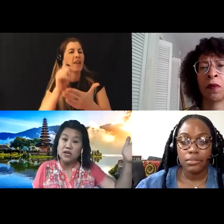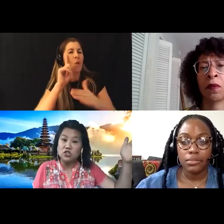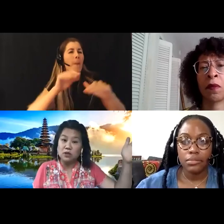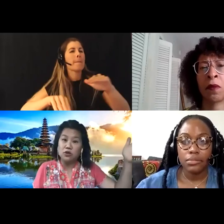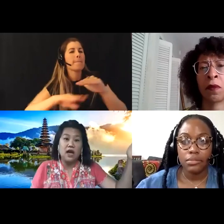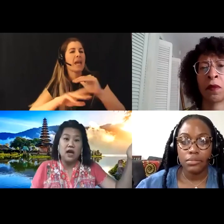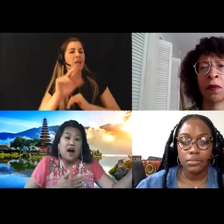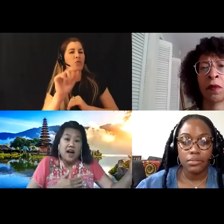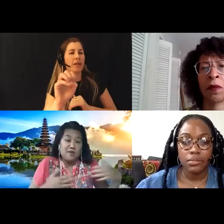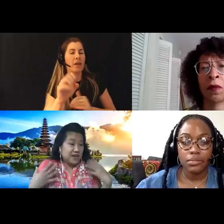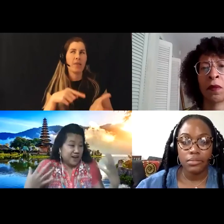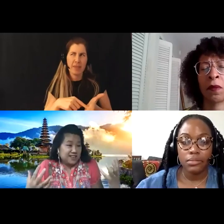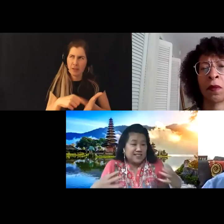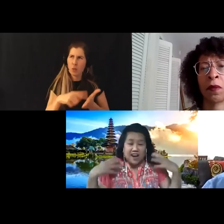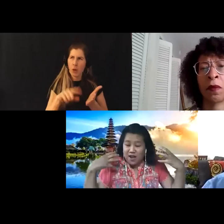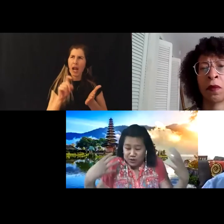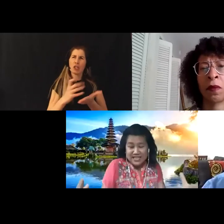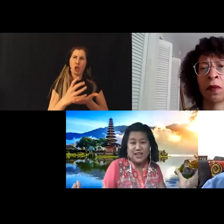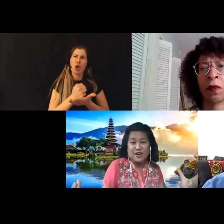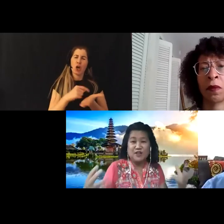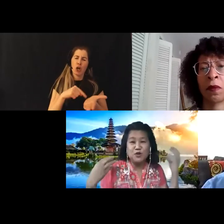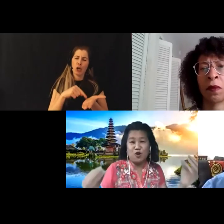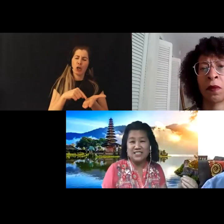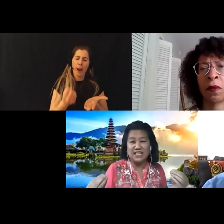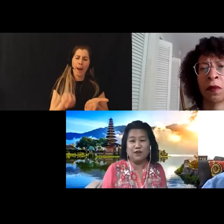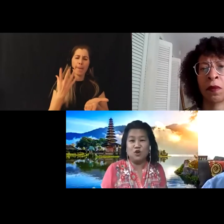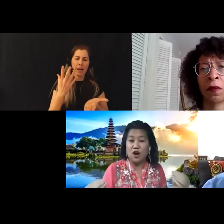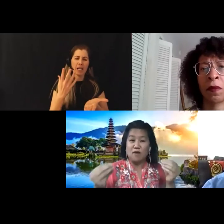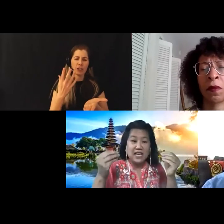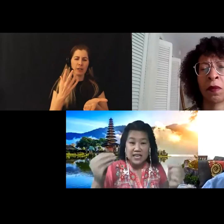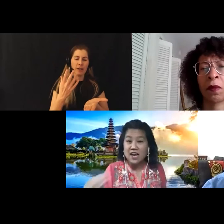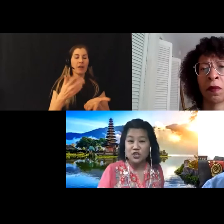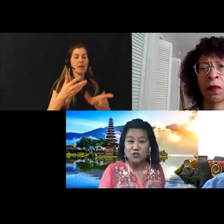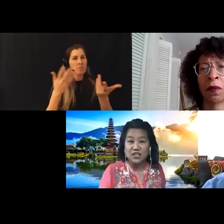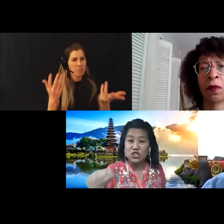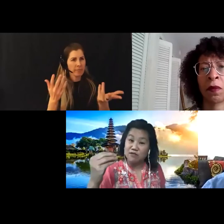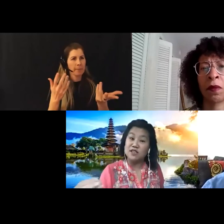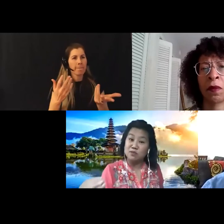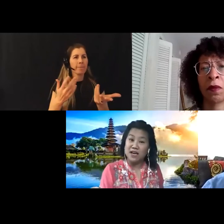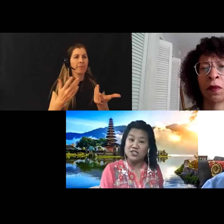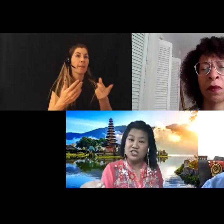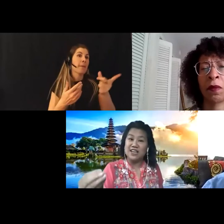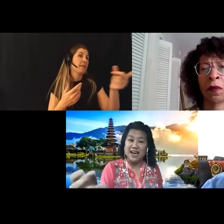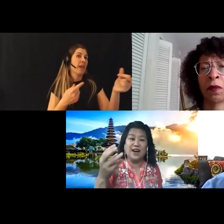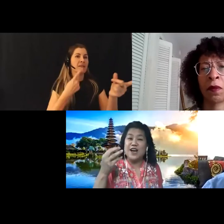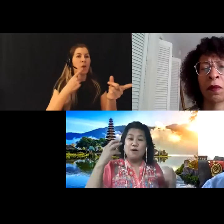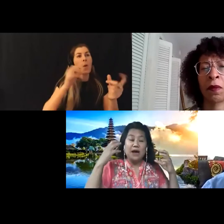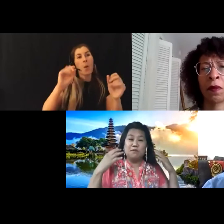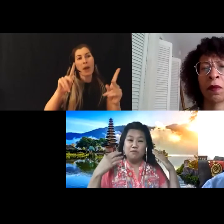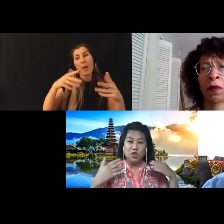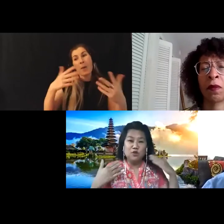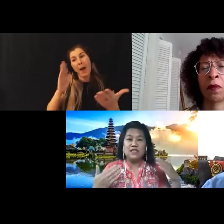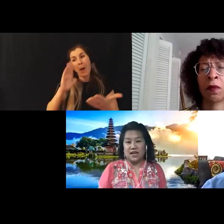is what I should be learning. I, because I believe, am going to give you a in-kind donation of this much.